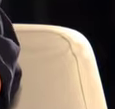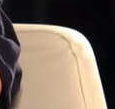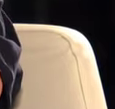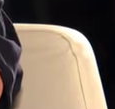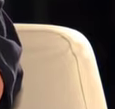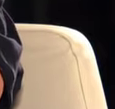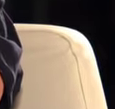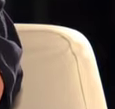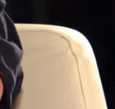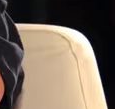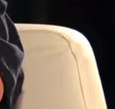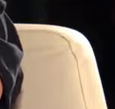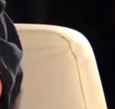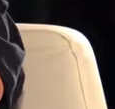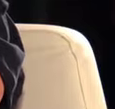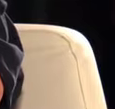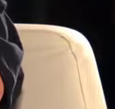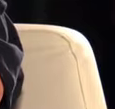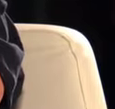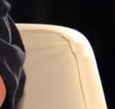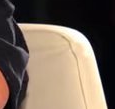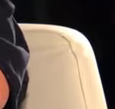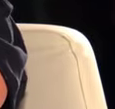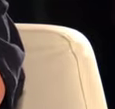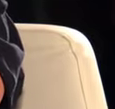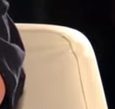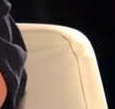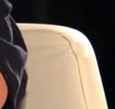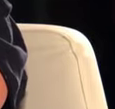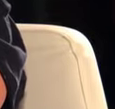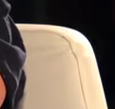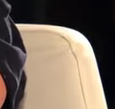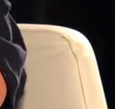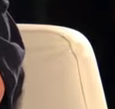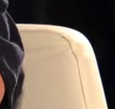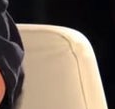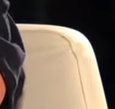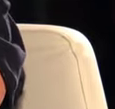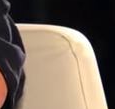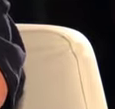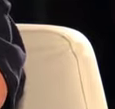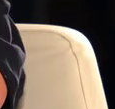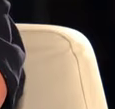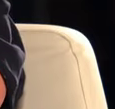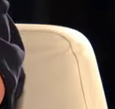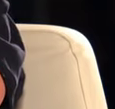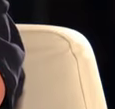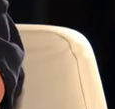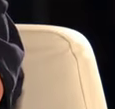control our ecosphere. So while we're mobilizing, be very clear that, like Maliha said,